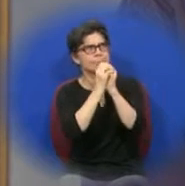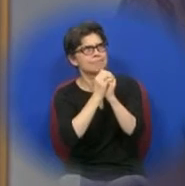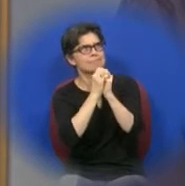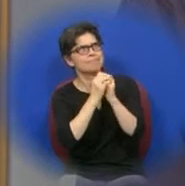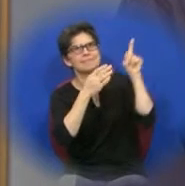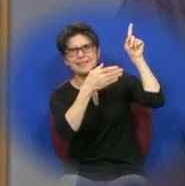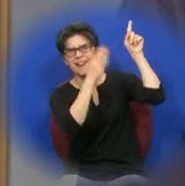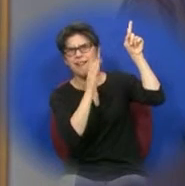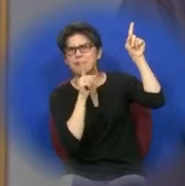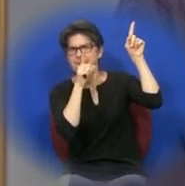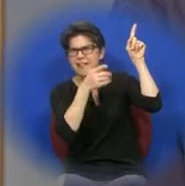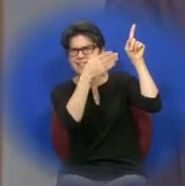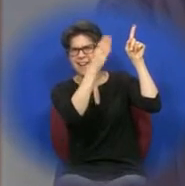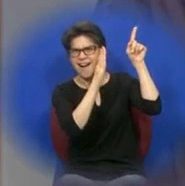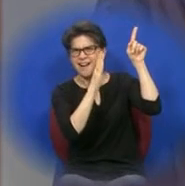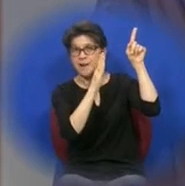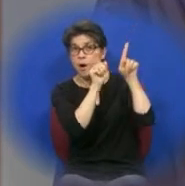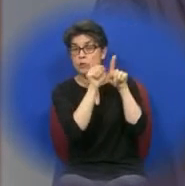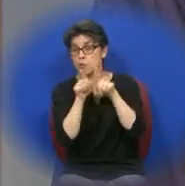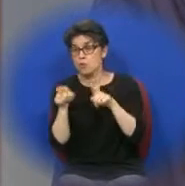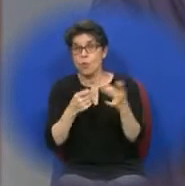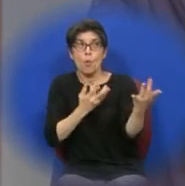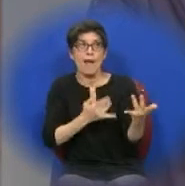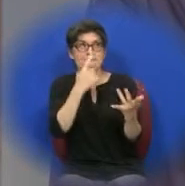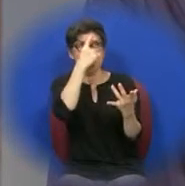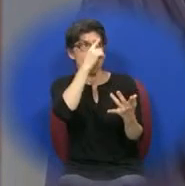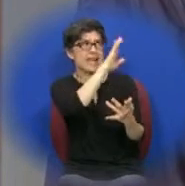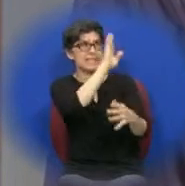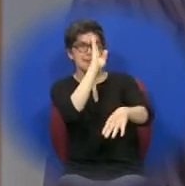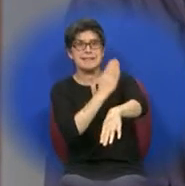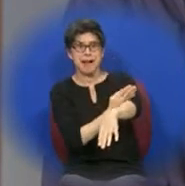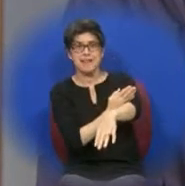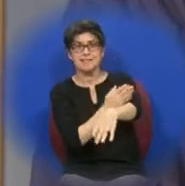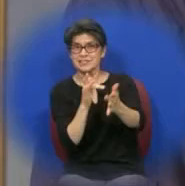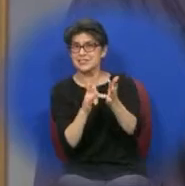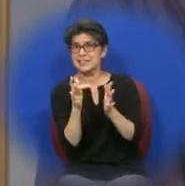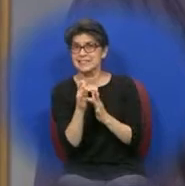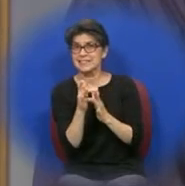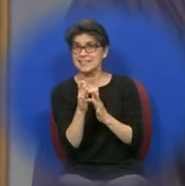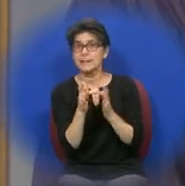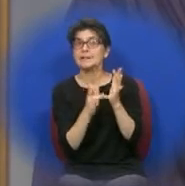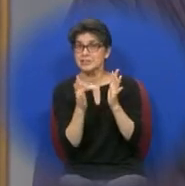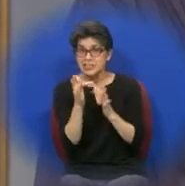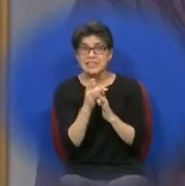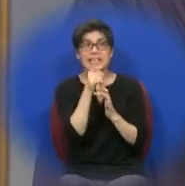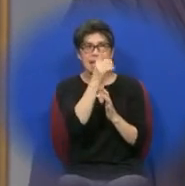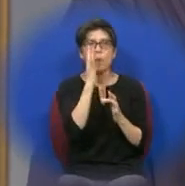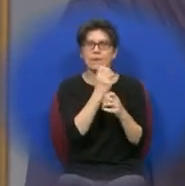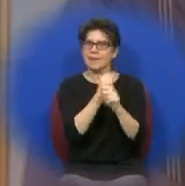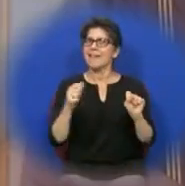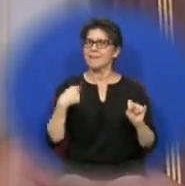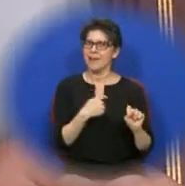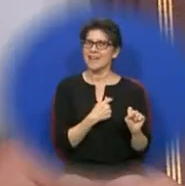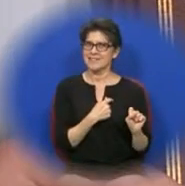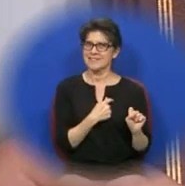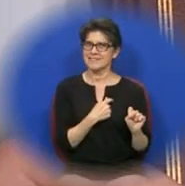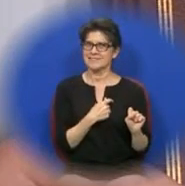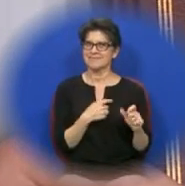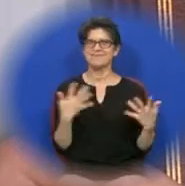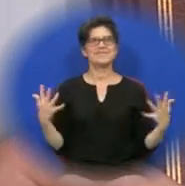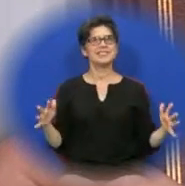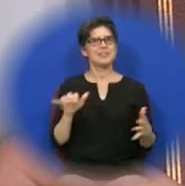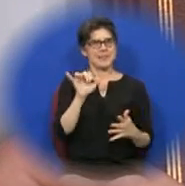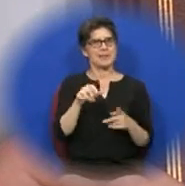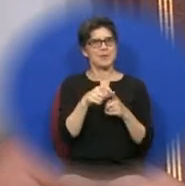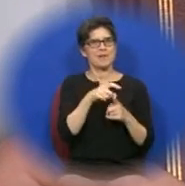and to await his Son from heaven, whom he raised from the dead, Jesus, who delivers us from the coming wrath. The word of the